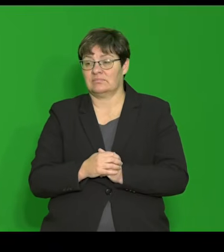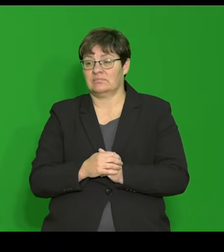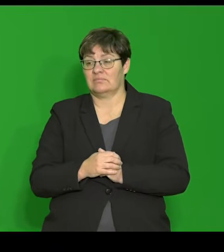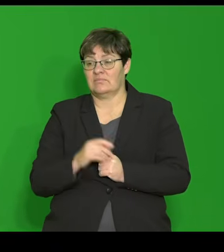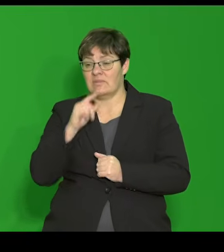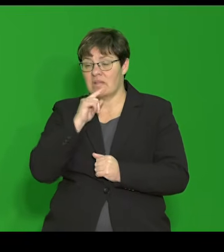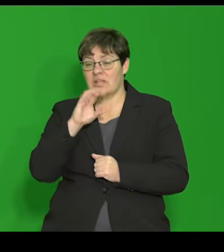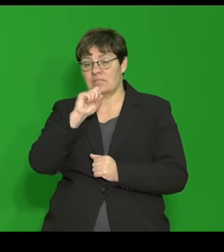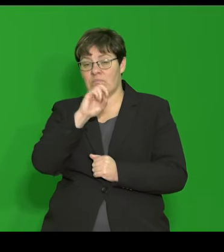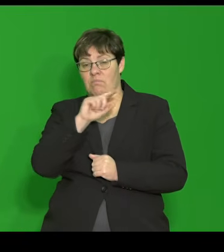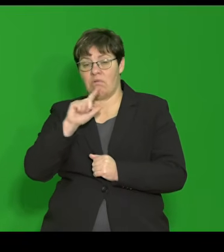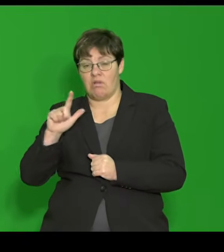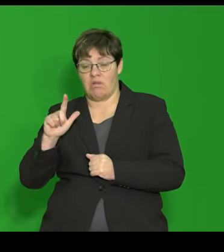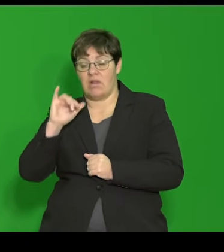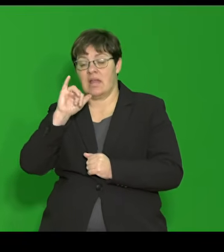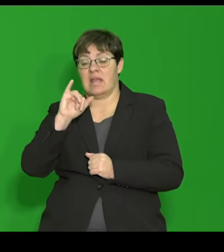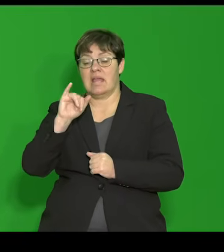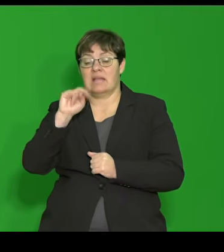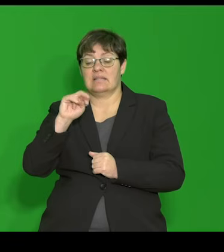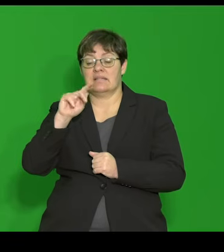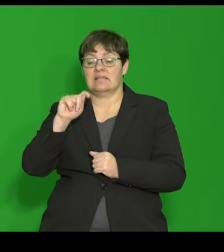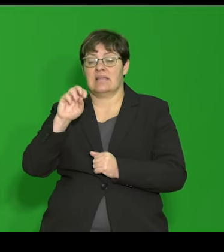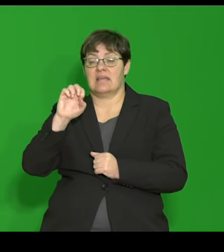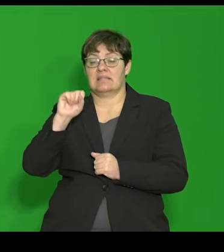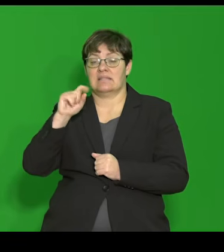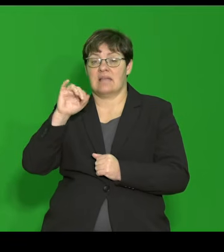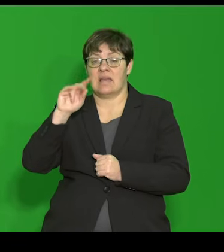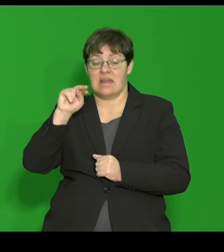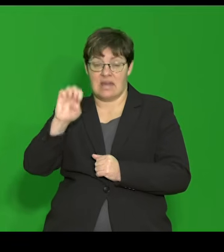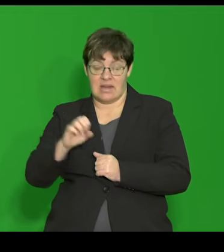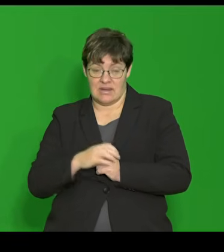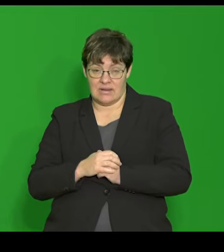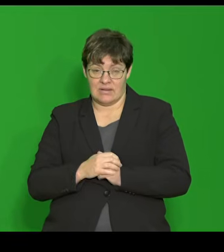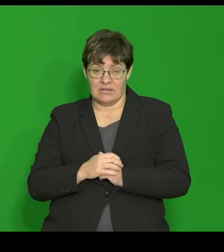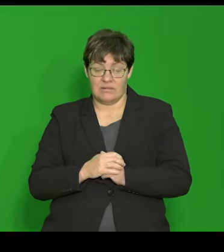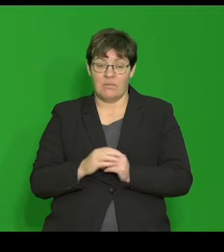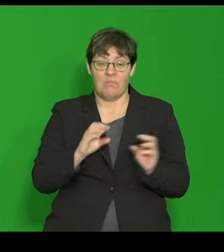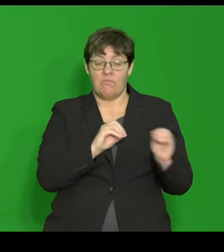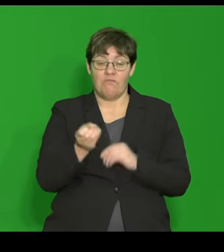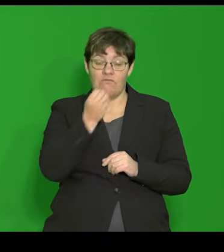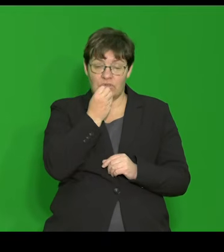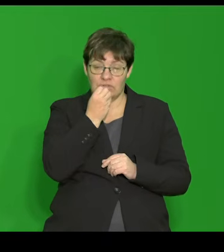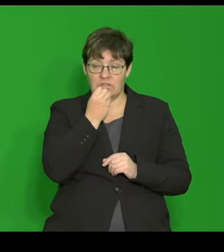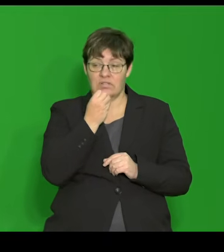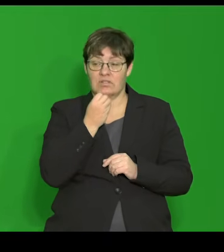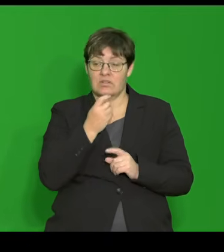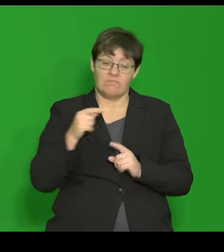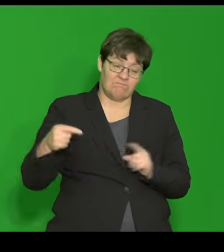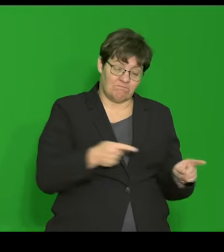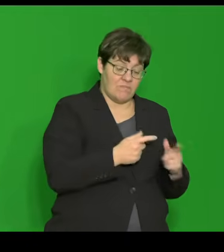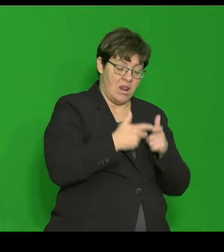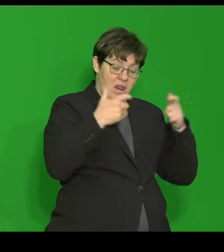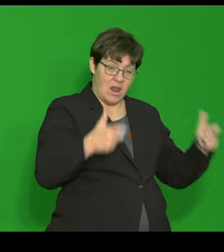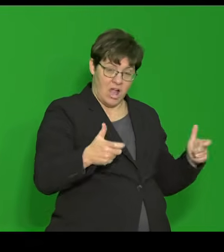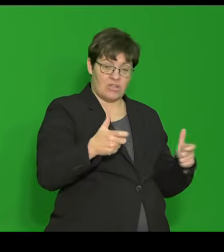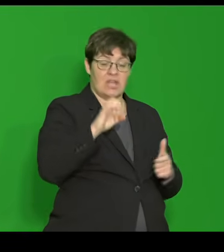small intestine. So you can call that the small intestine, which then moves food